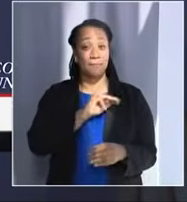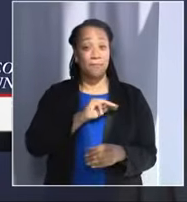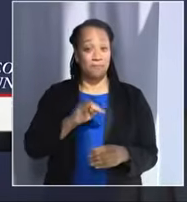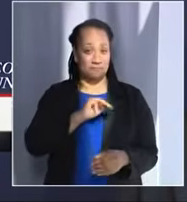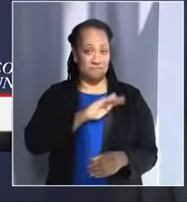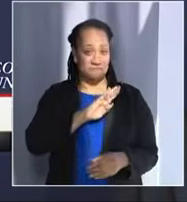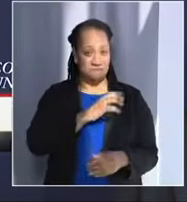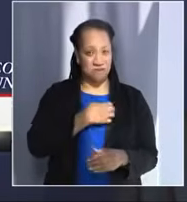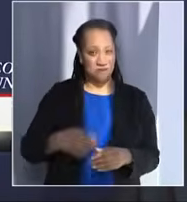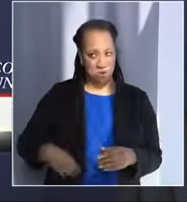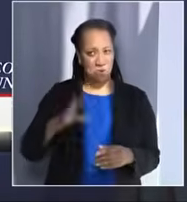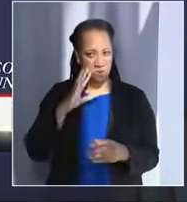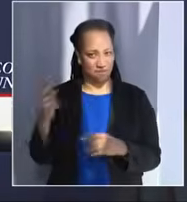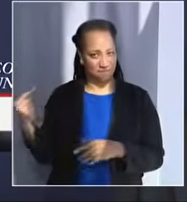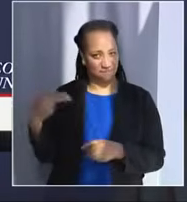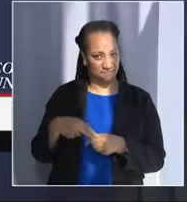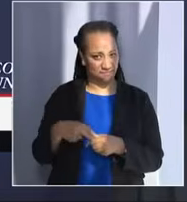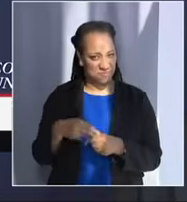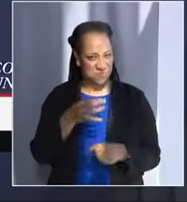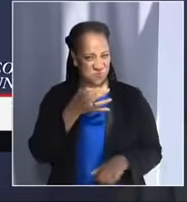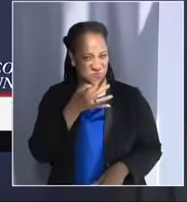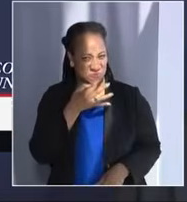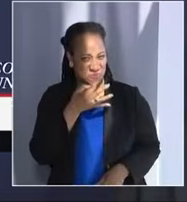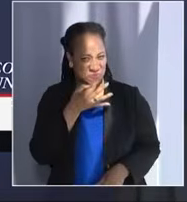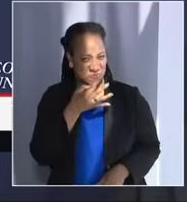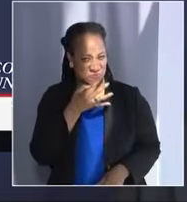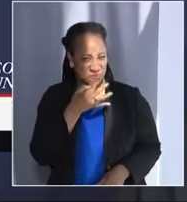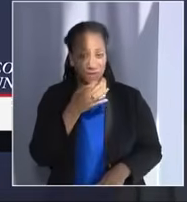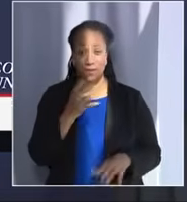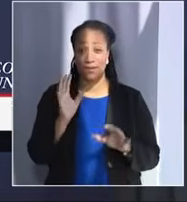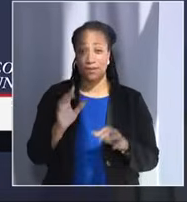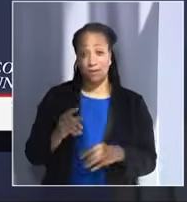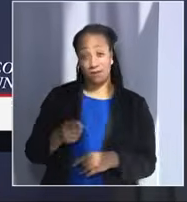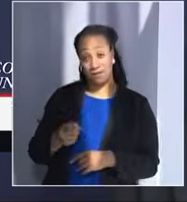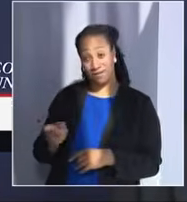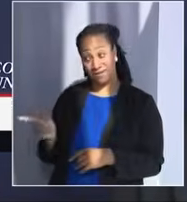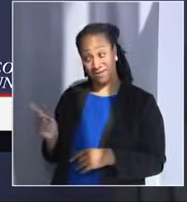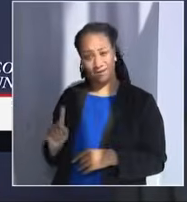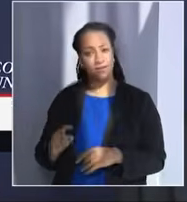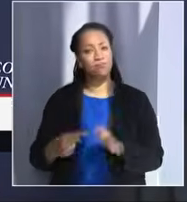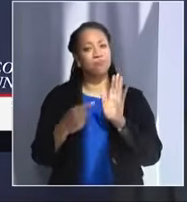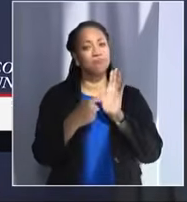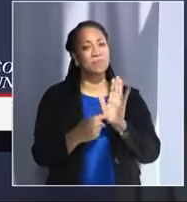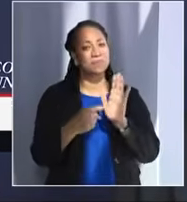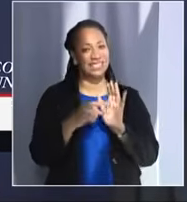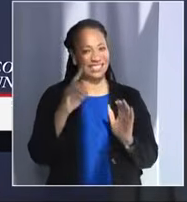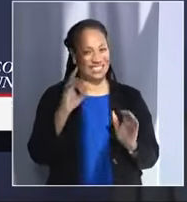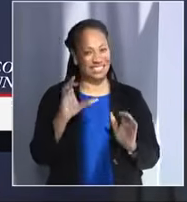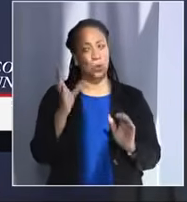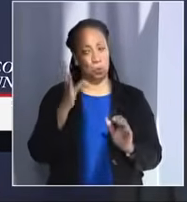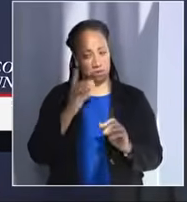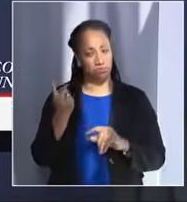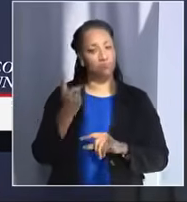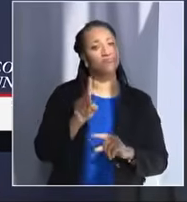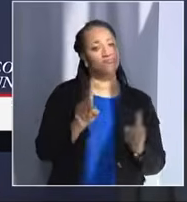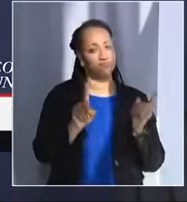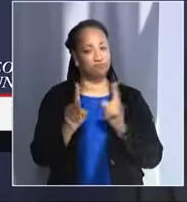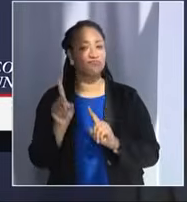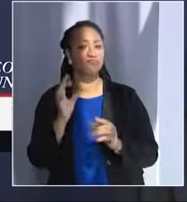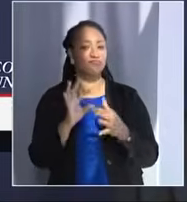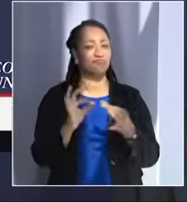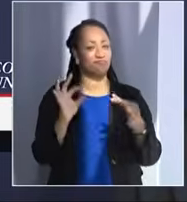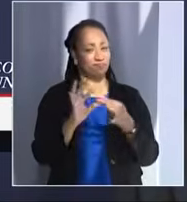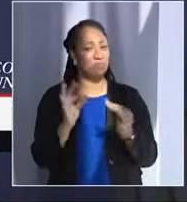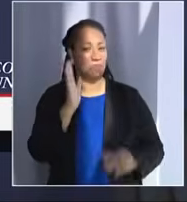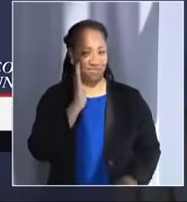City Administrator and Georgetown alum Kevin Donahue, Deputy Mayor Paul Kine, and so many other DC agency